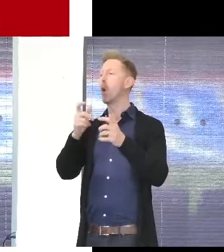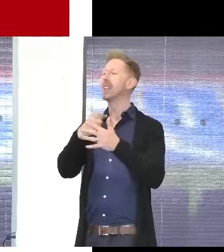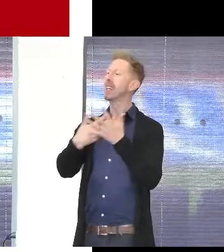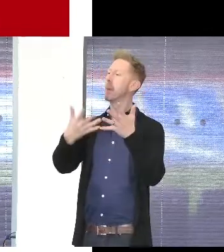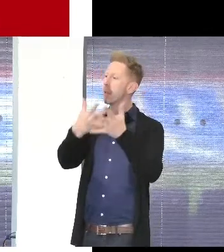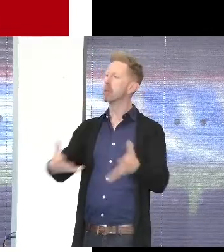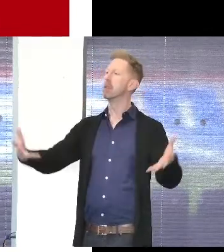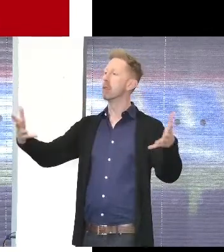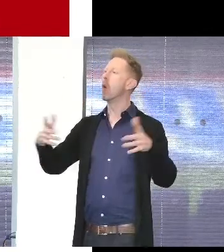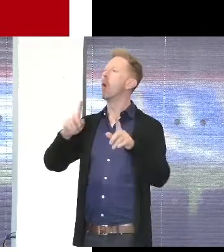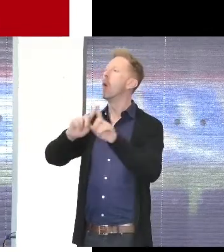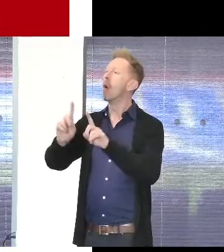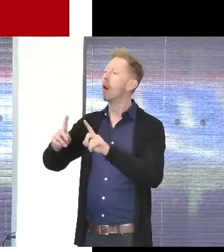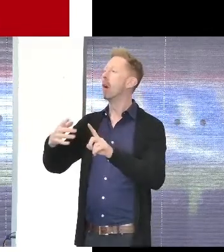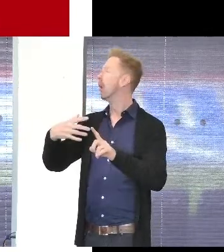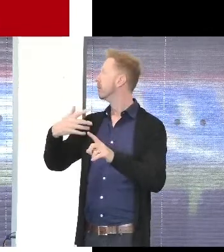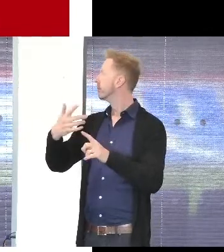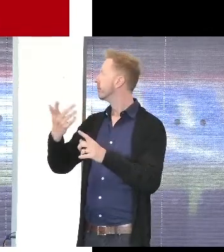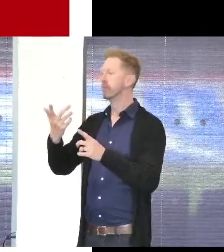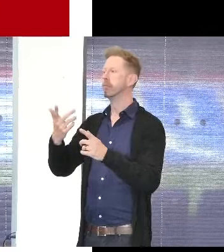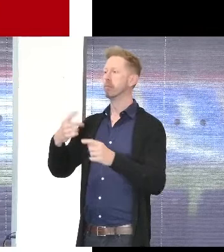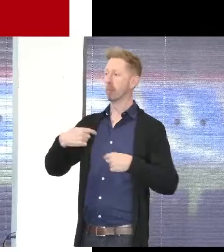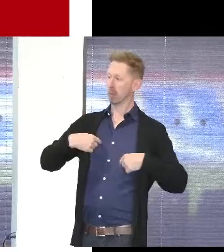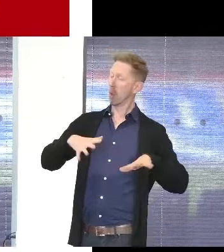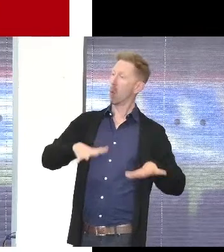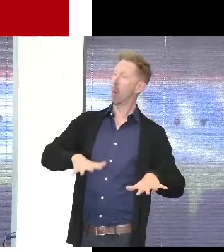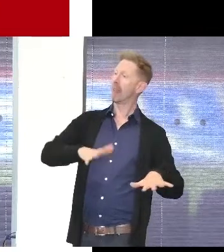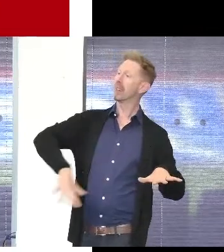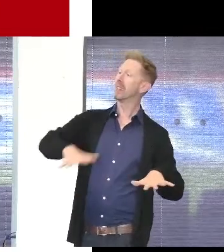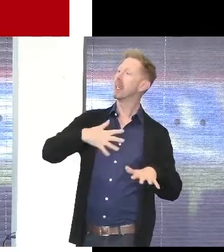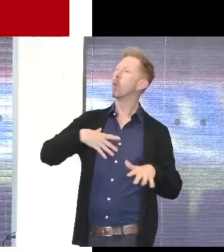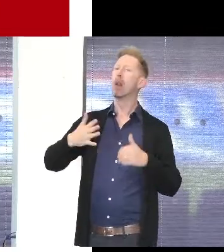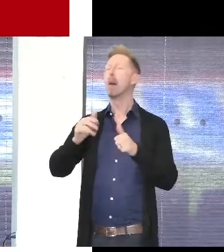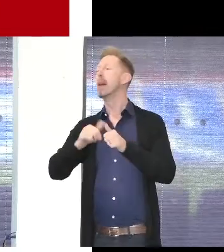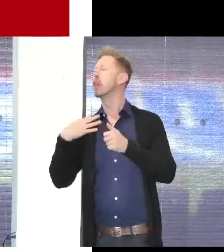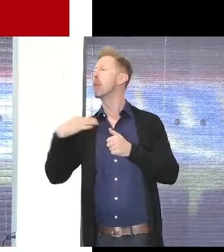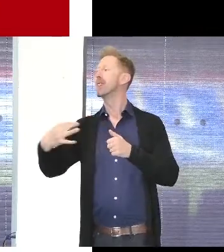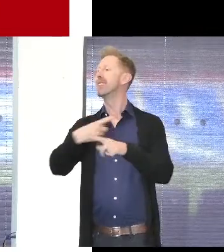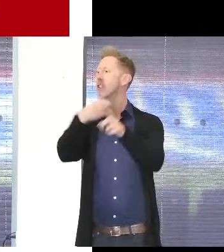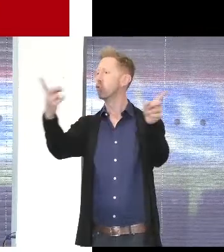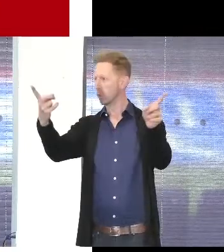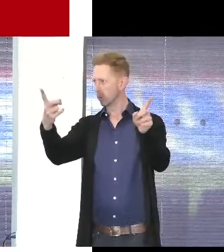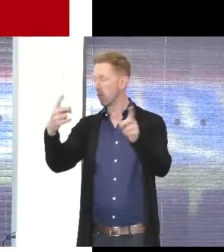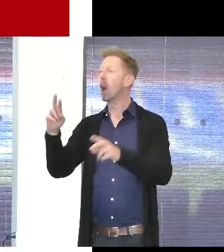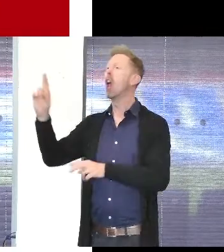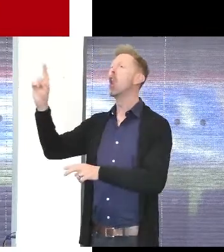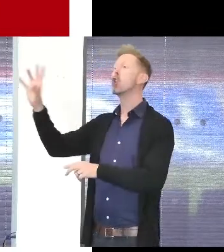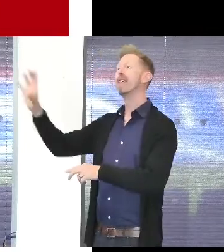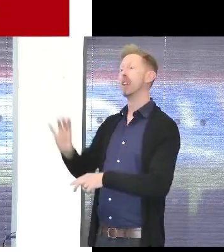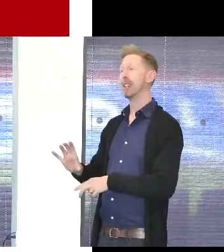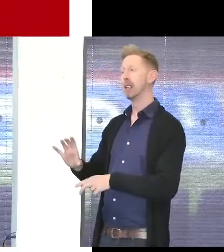just to make people more visible and more representative of society as we actually are. We're funded by the National Lottery and the Welsh